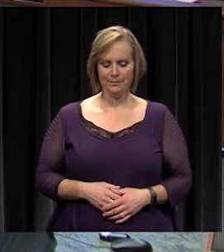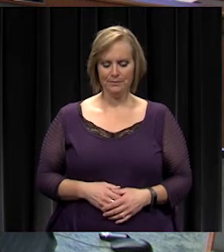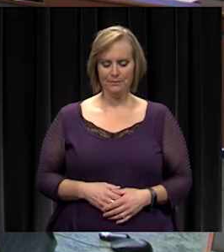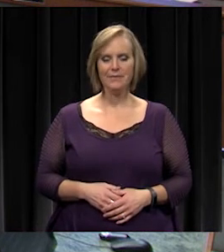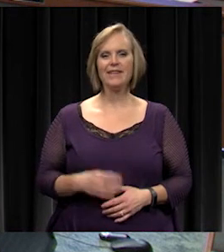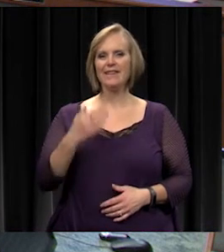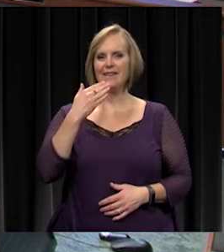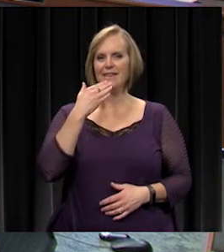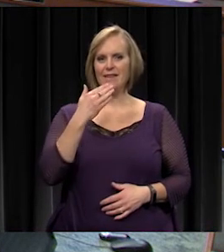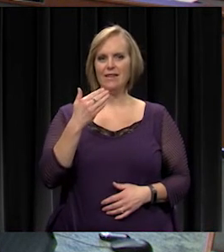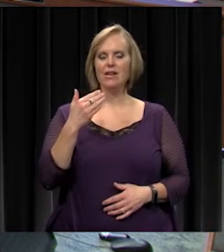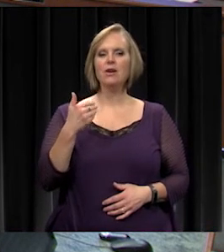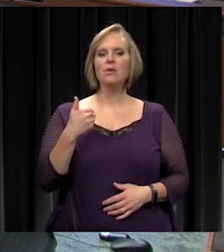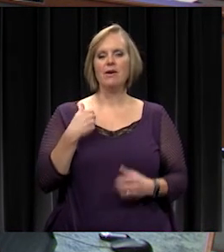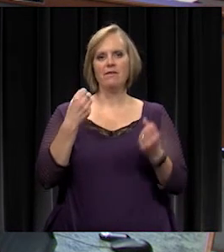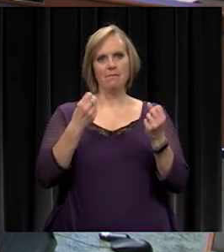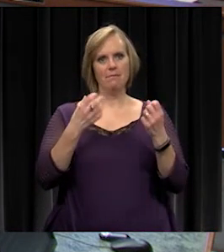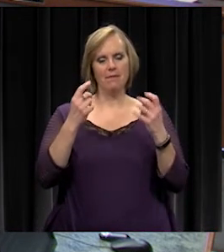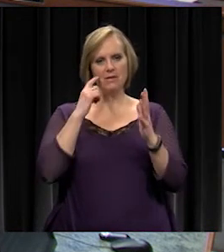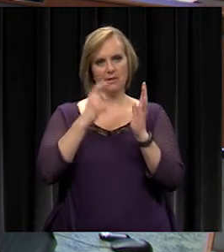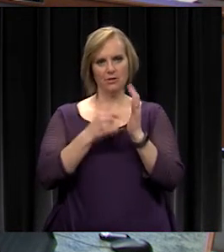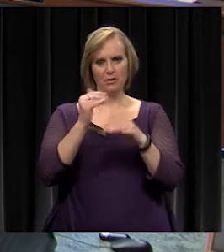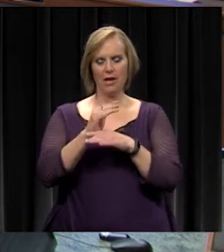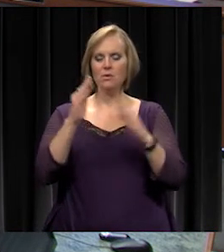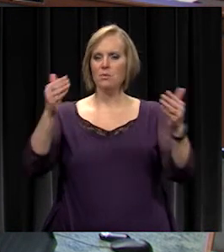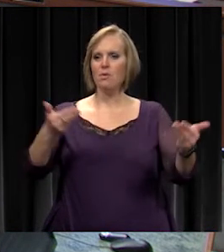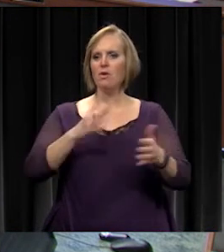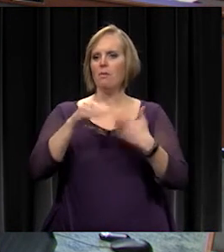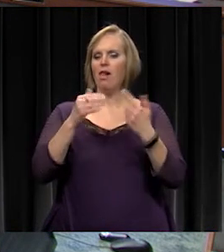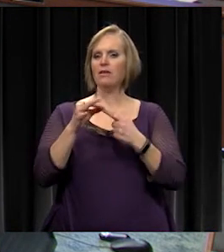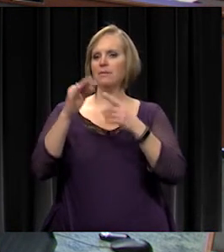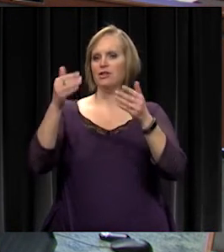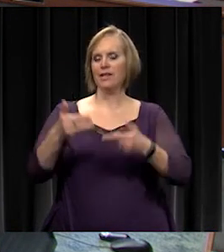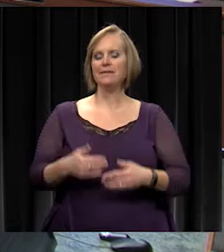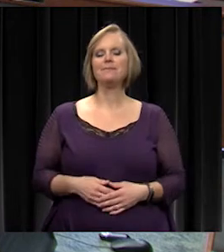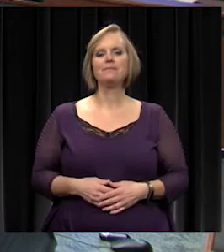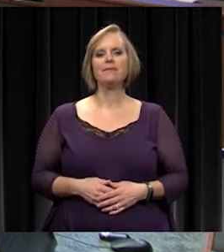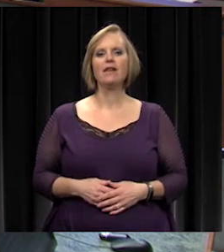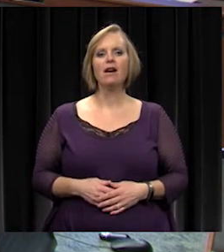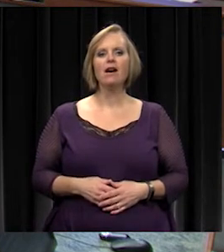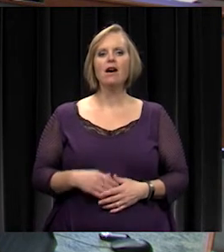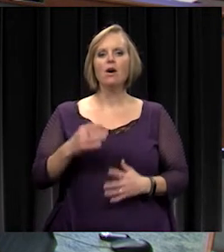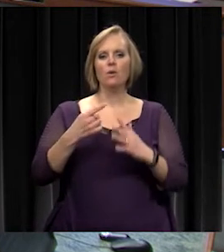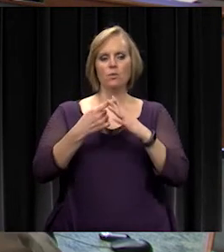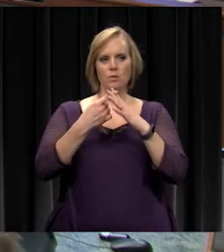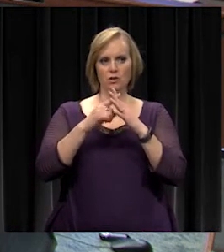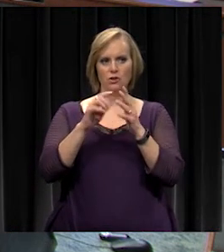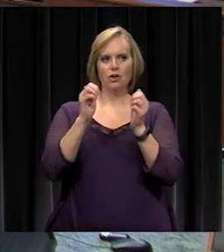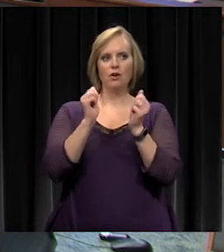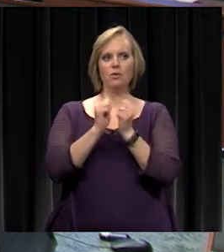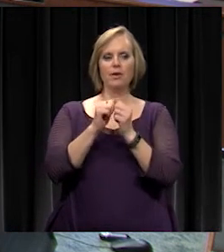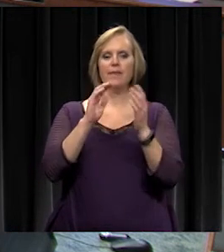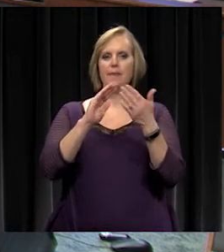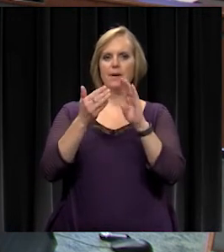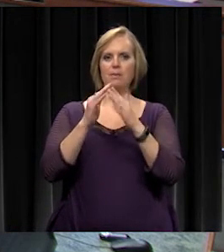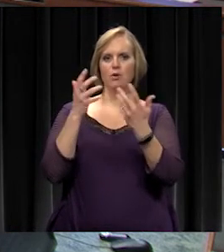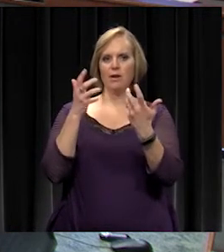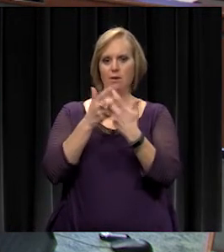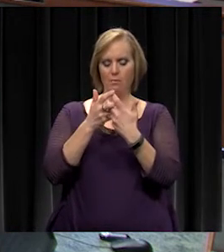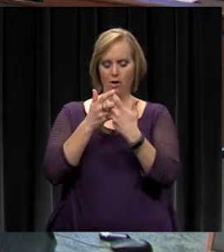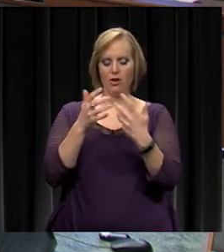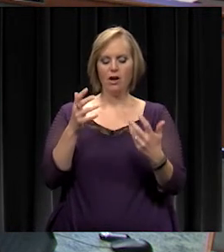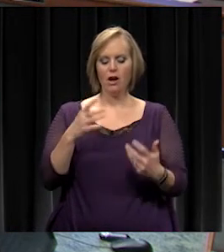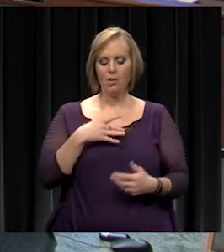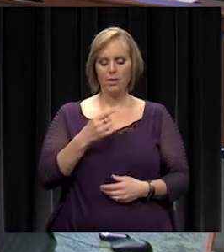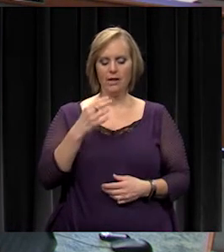Thank you. We have numerous recognitions tonight. I'd like to welcome all of our distinguished guests. We're going to begin our recognitions tonight with a community partner. I'd like